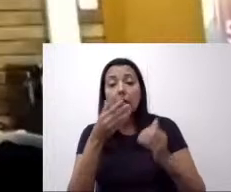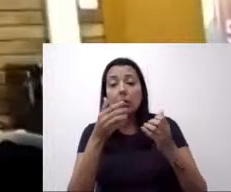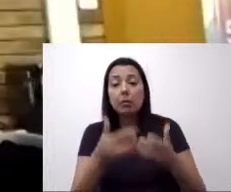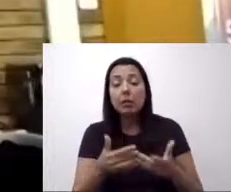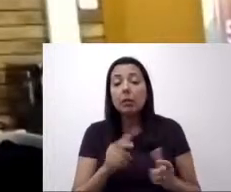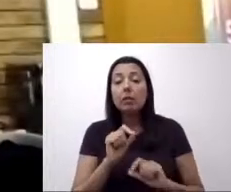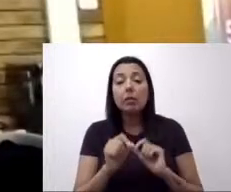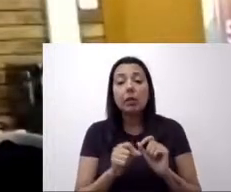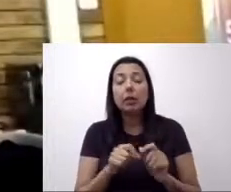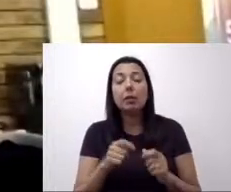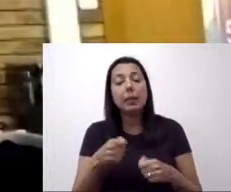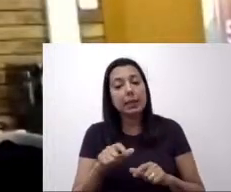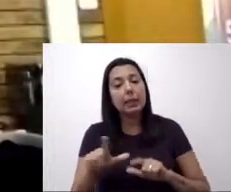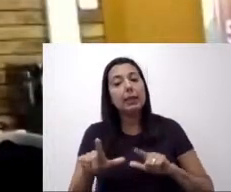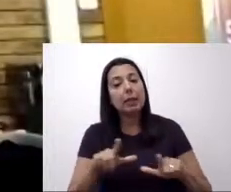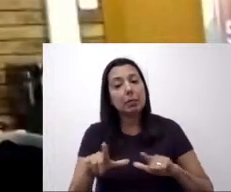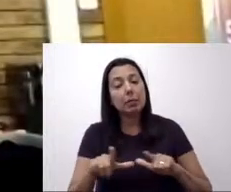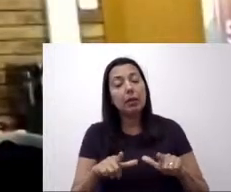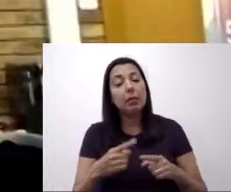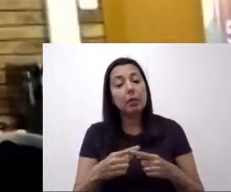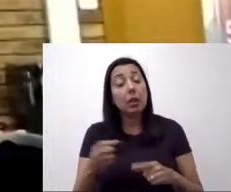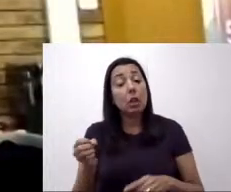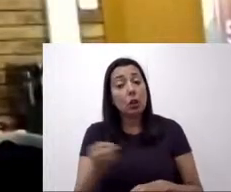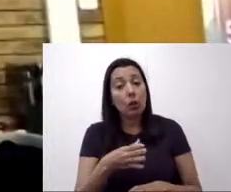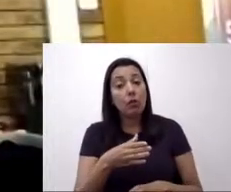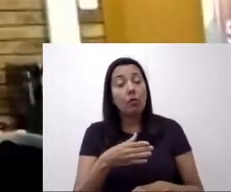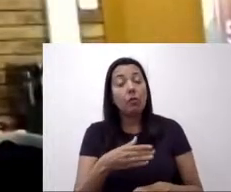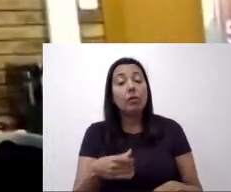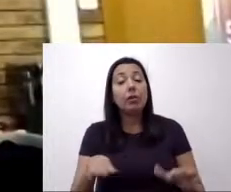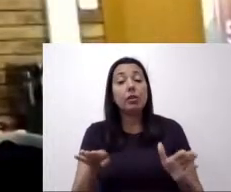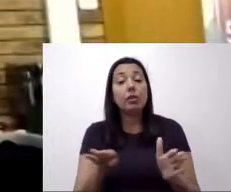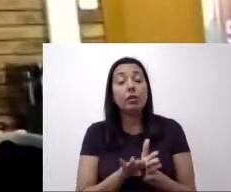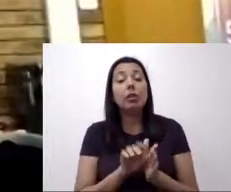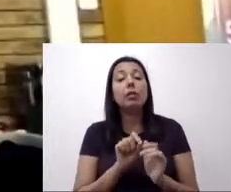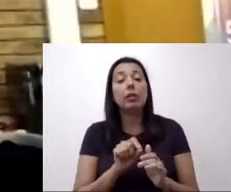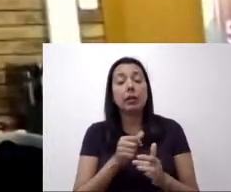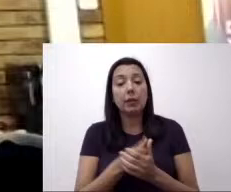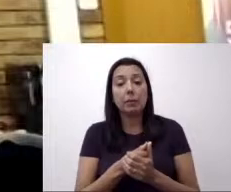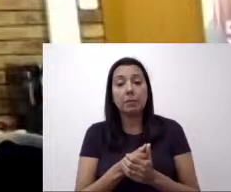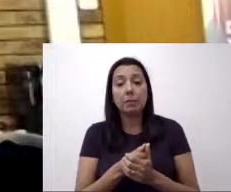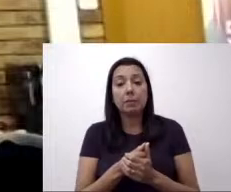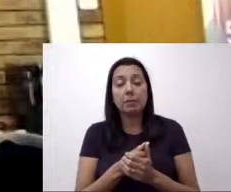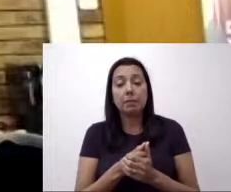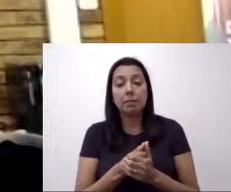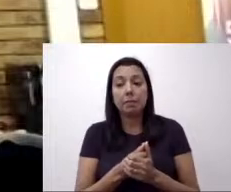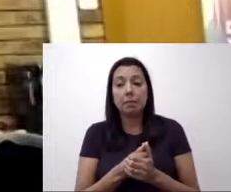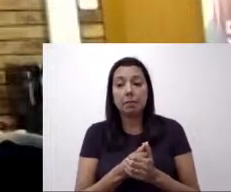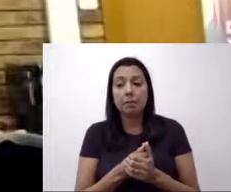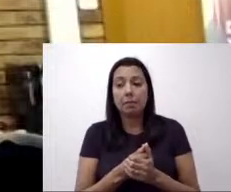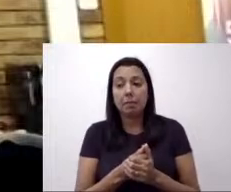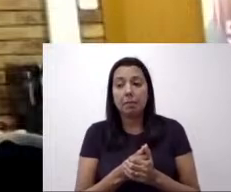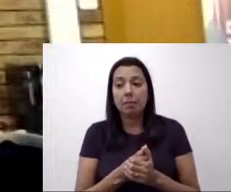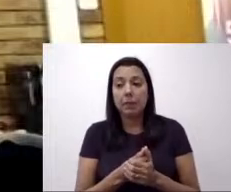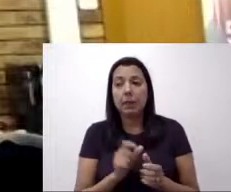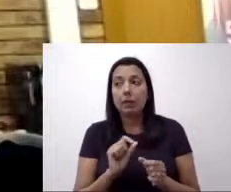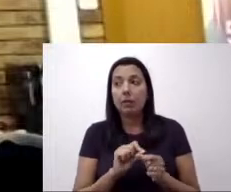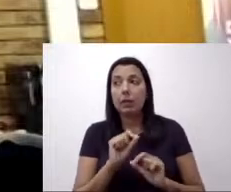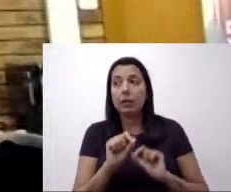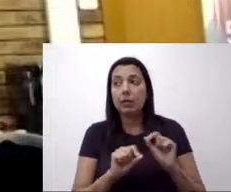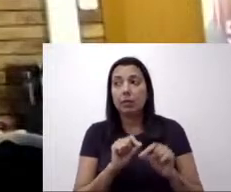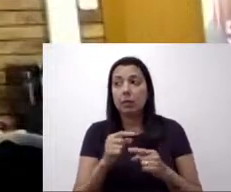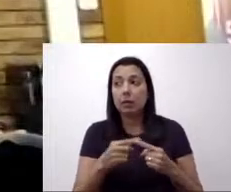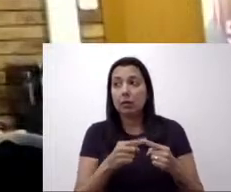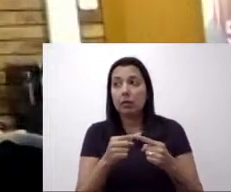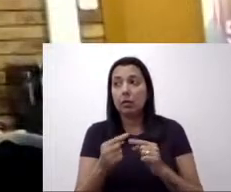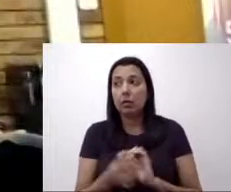innovation, you always arrive to make a bricolage that your project become a project about innovation. And